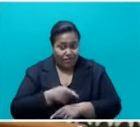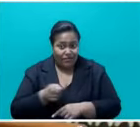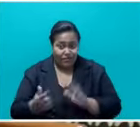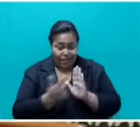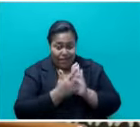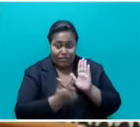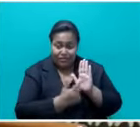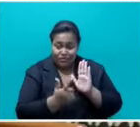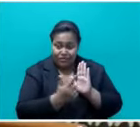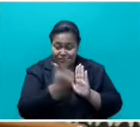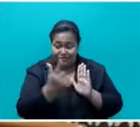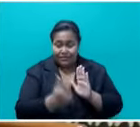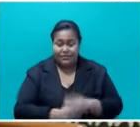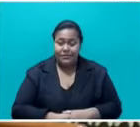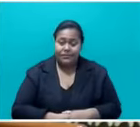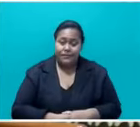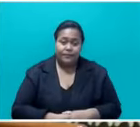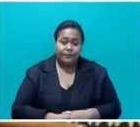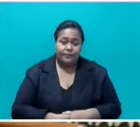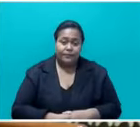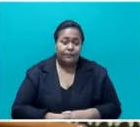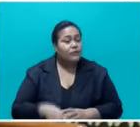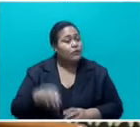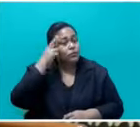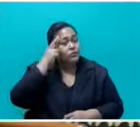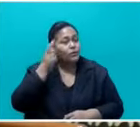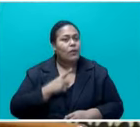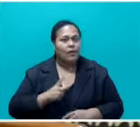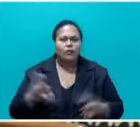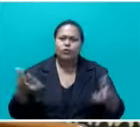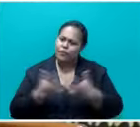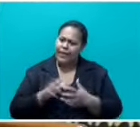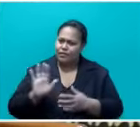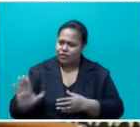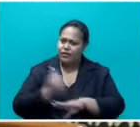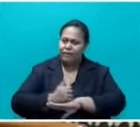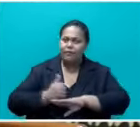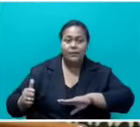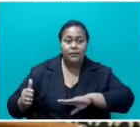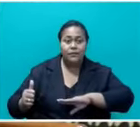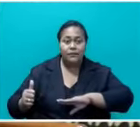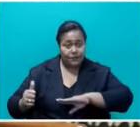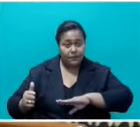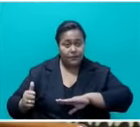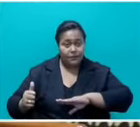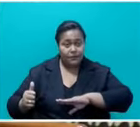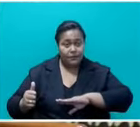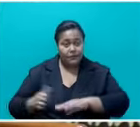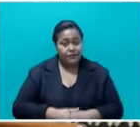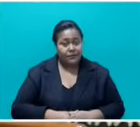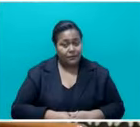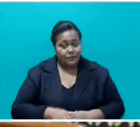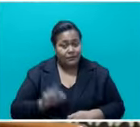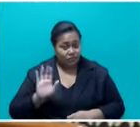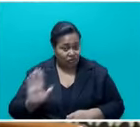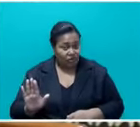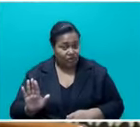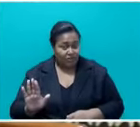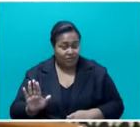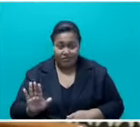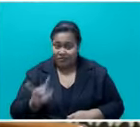legislation. And the reason, Mr. Speaker, to suit government's agenda and camouflage the incompetency of